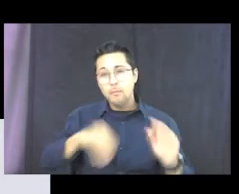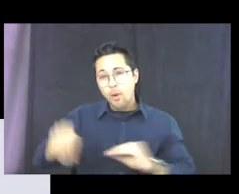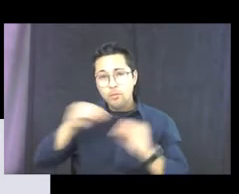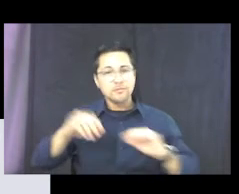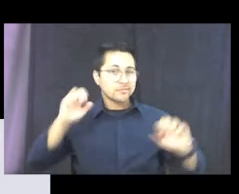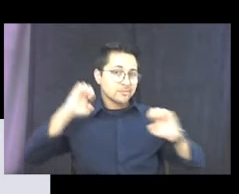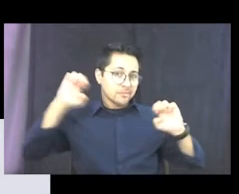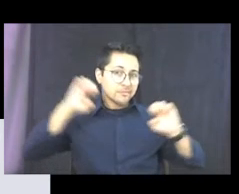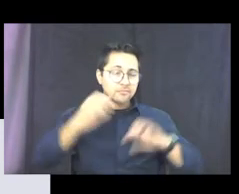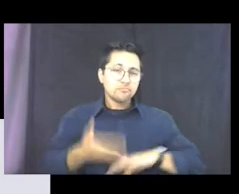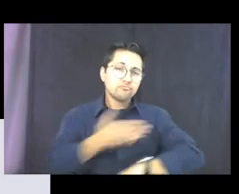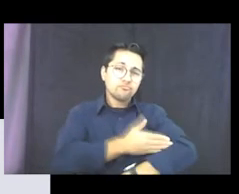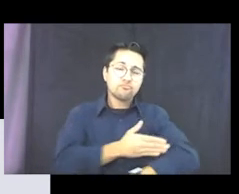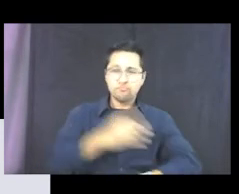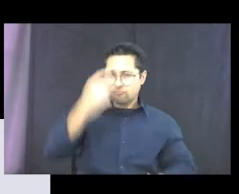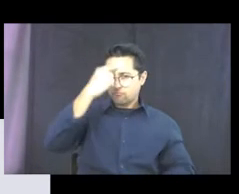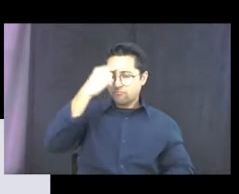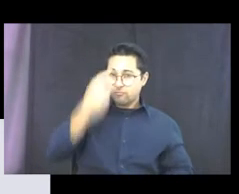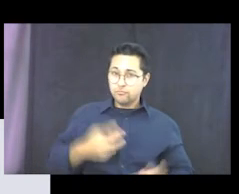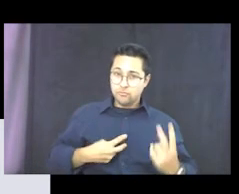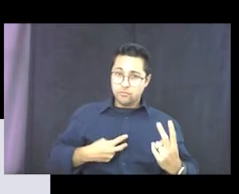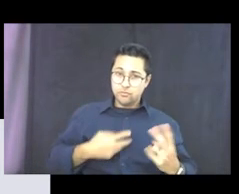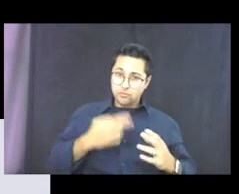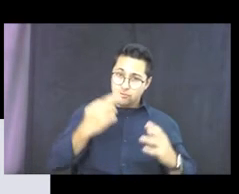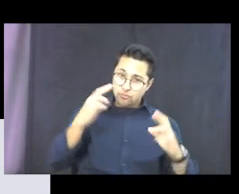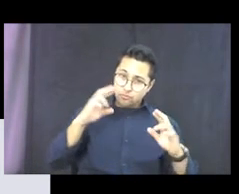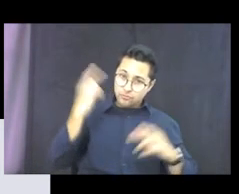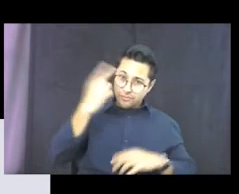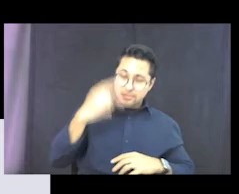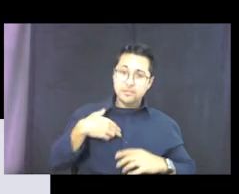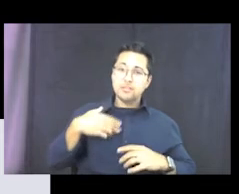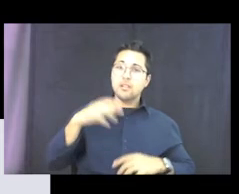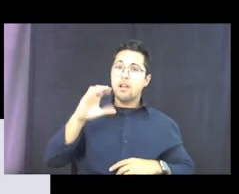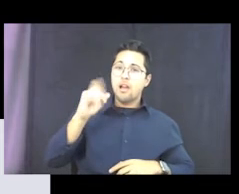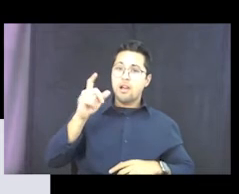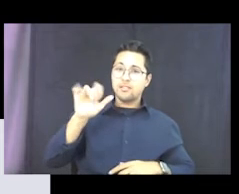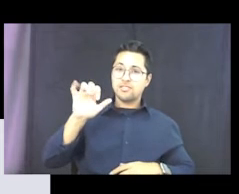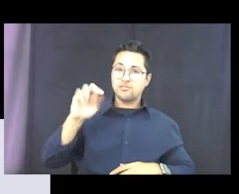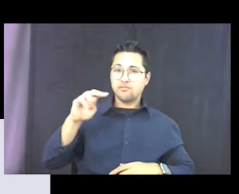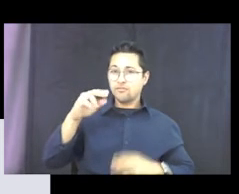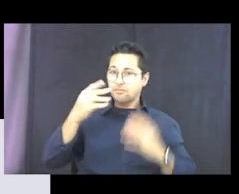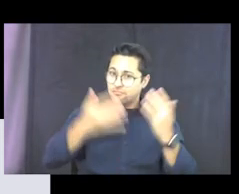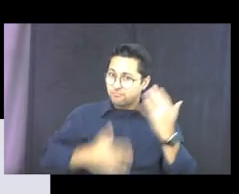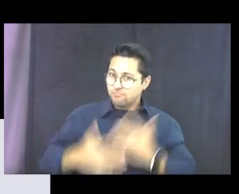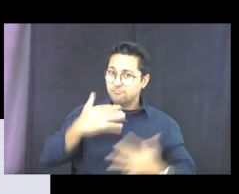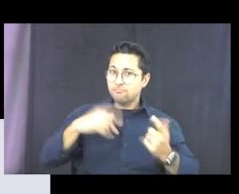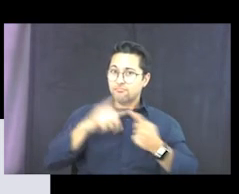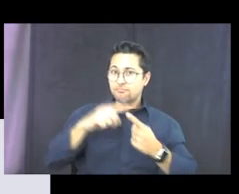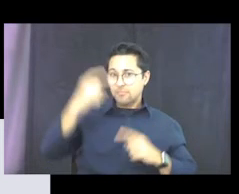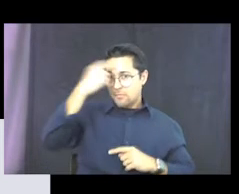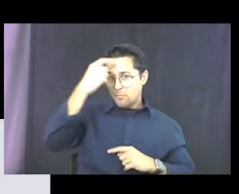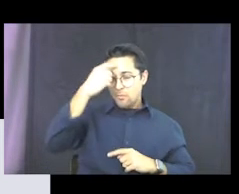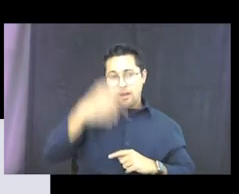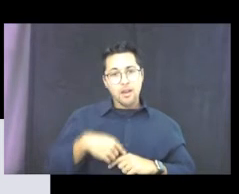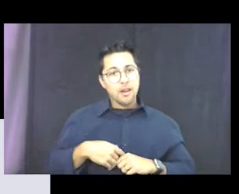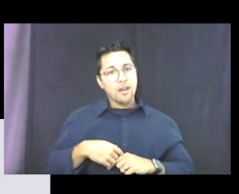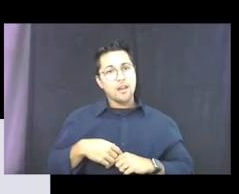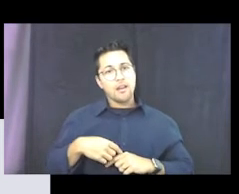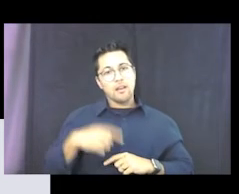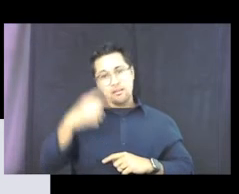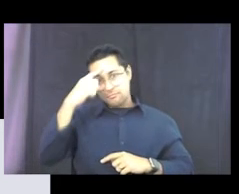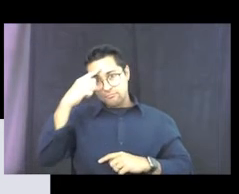improves cognition for 2 reasons. Exercise increases oxygen flow to the brain, which reduces brain-bound free